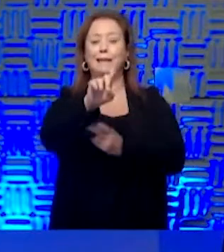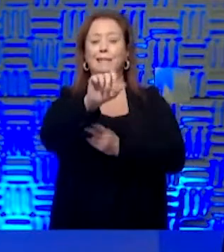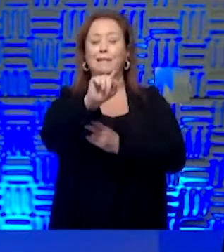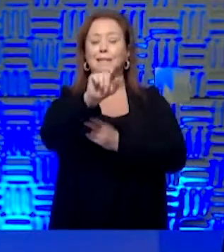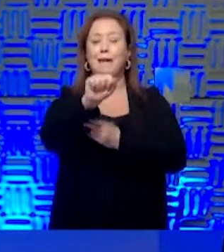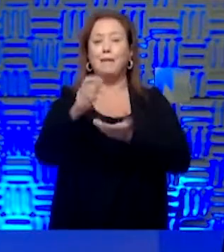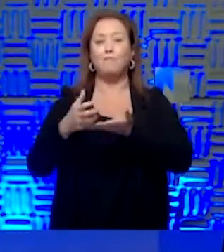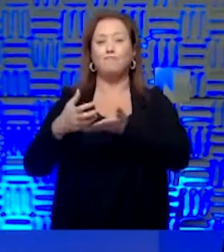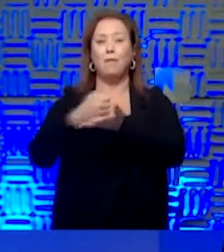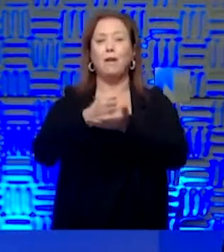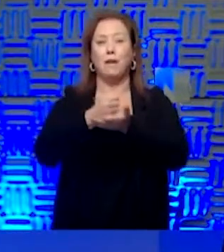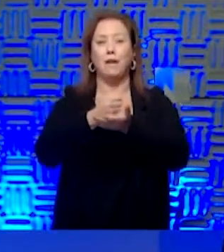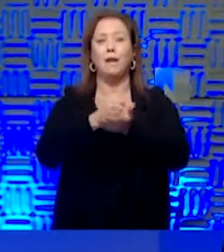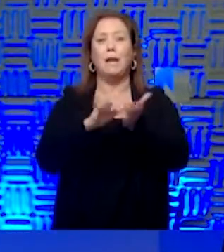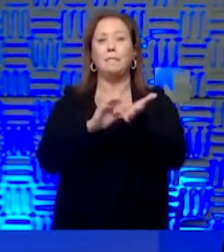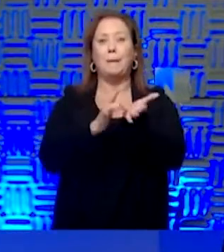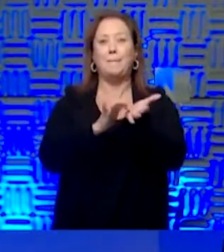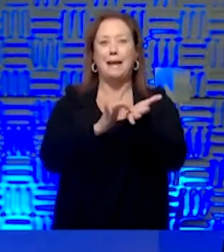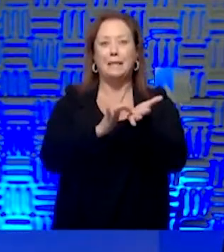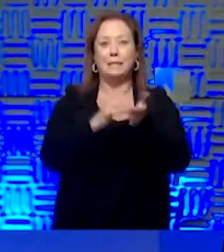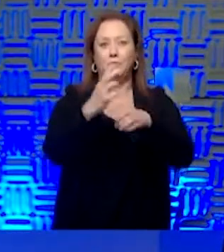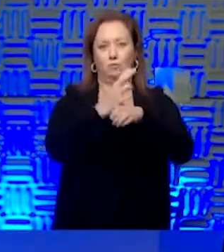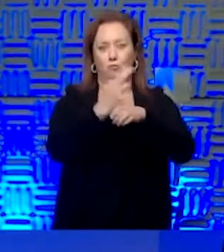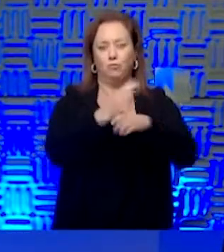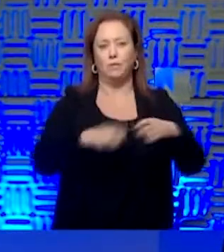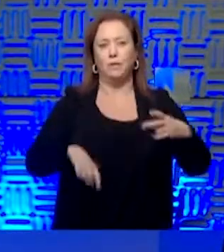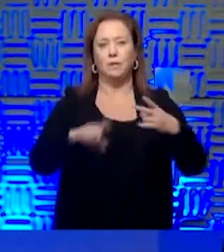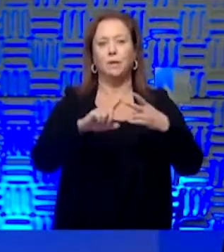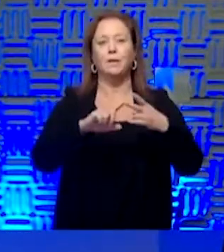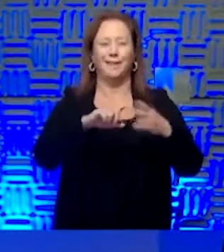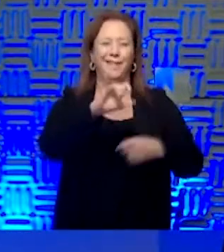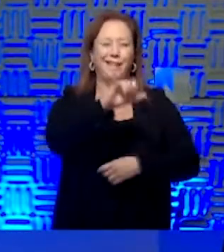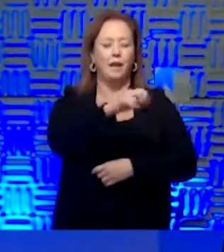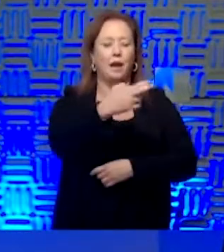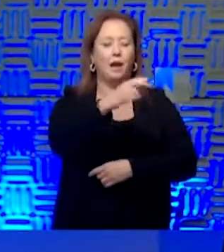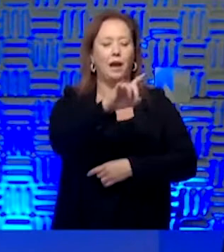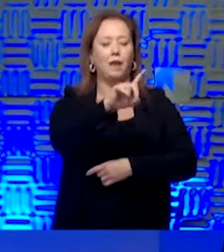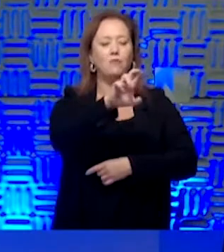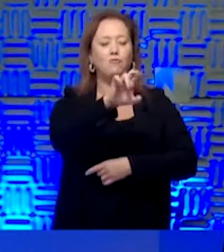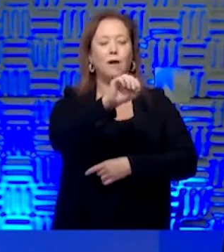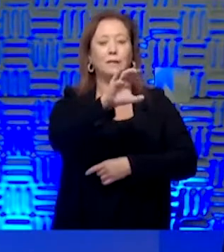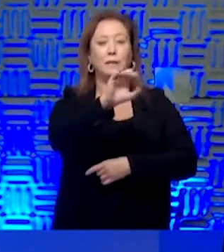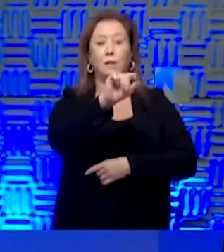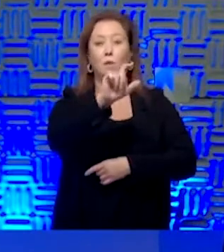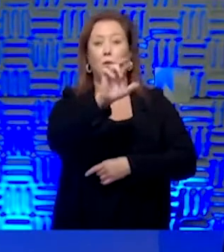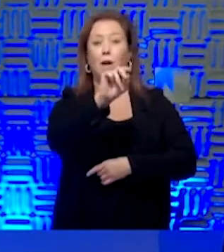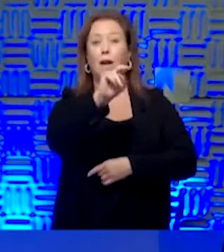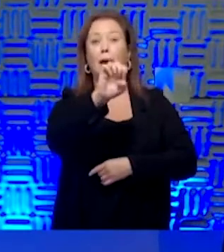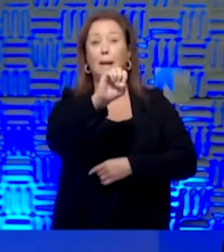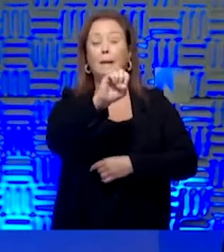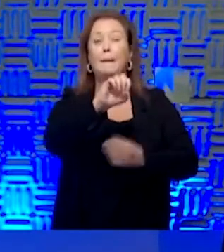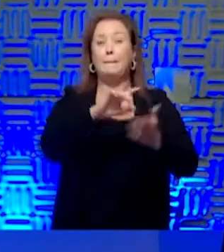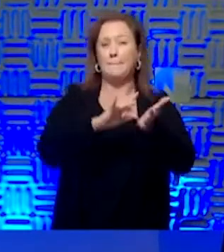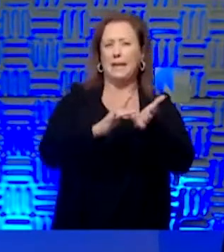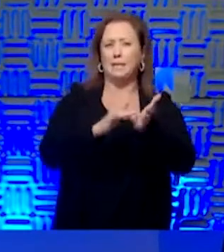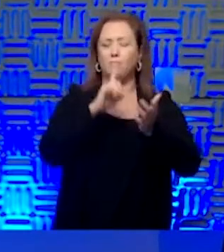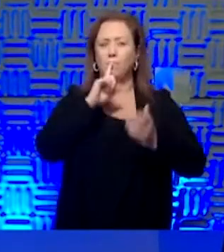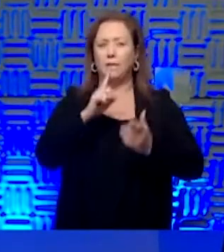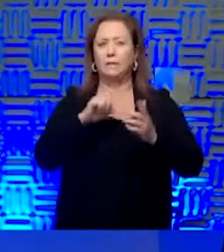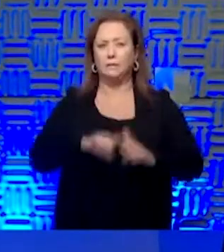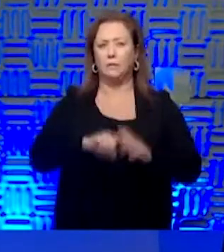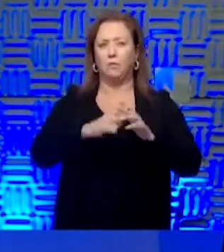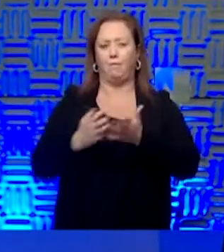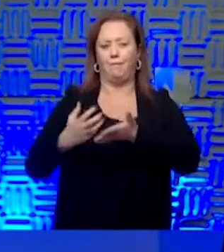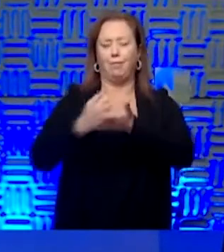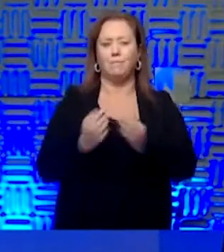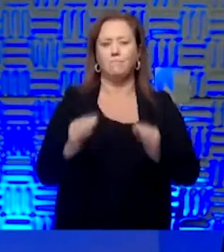from the medications that we're trialing, the hydroxychloroquine, the azithromycin, and some of the other ones, that we'll really start to get good data